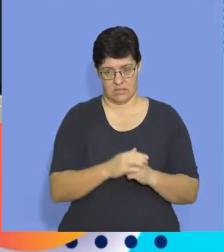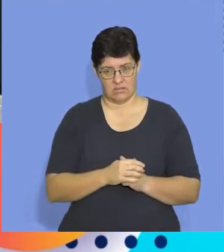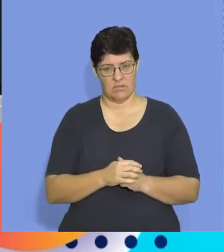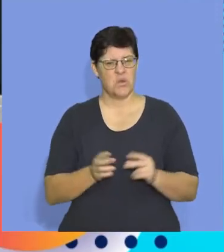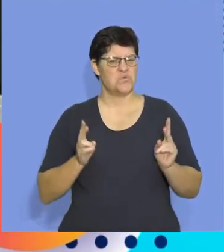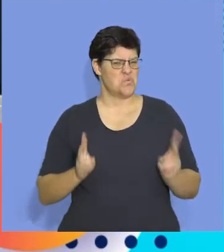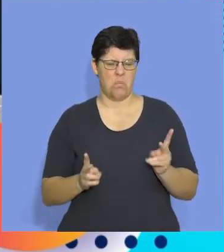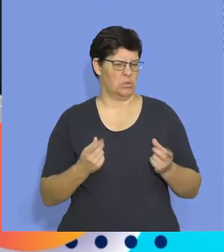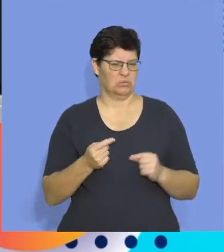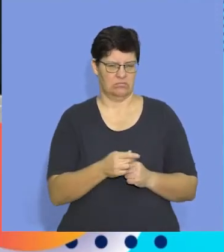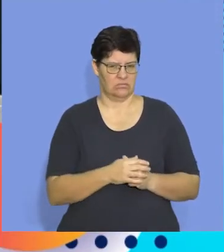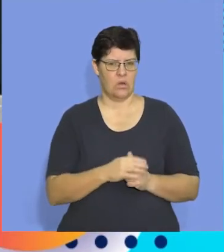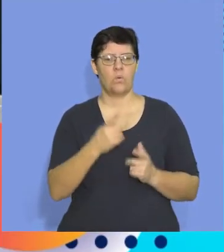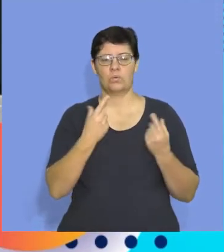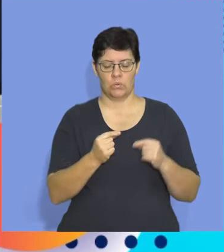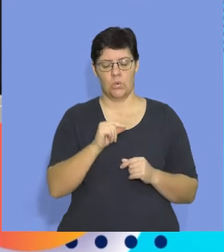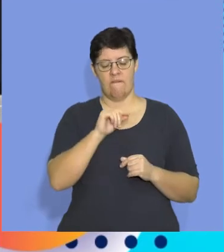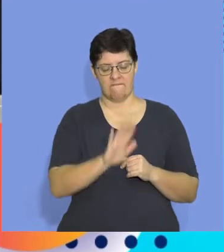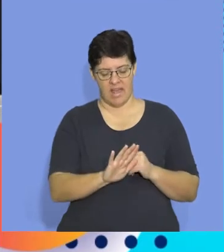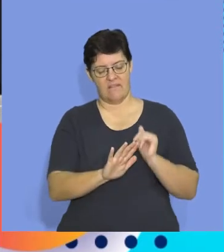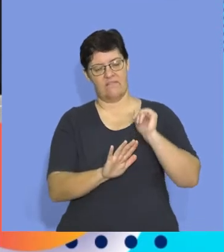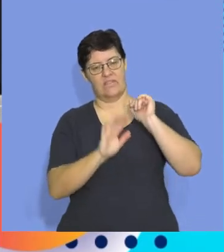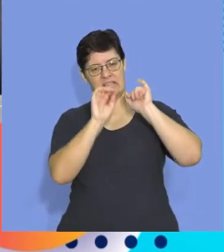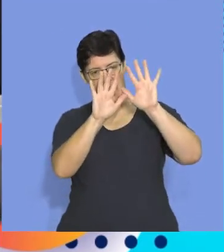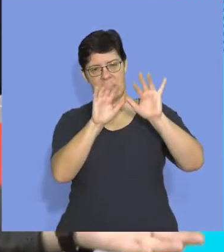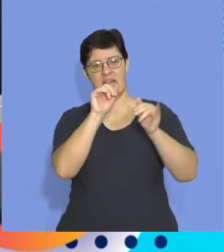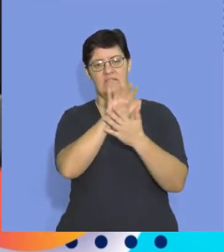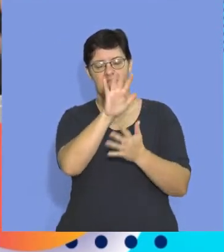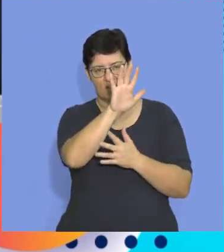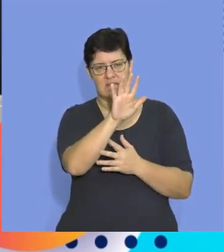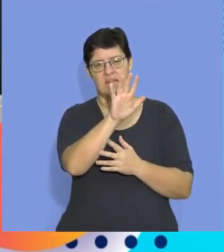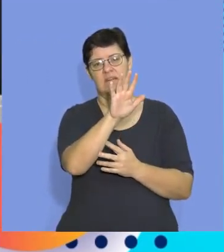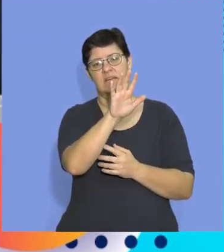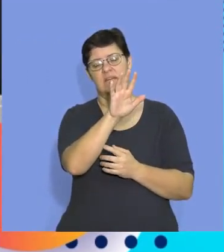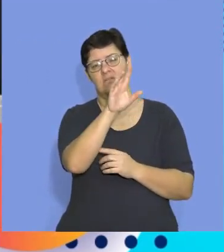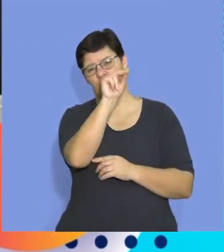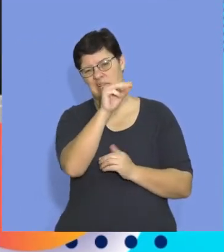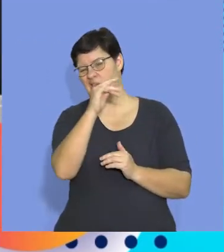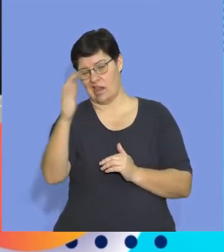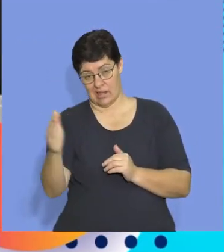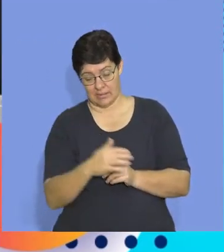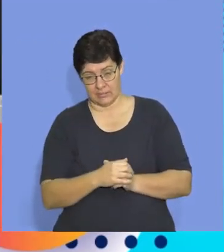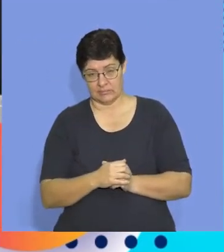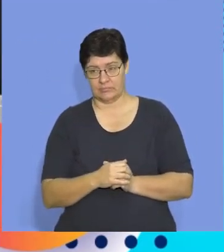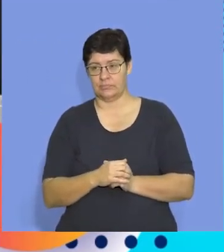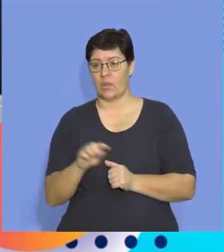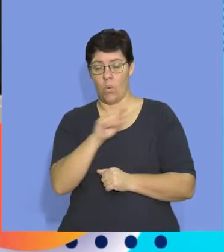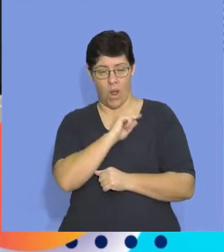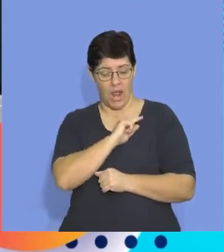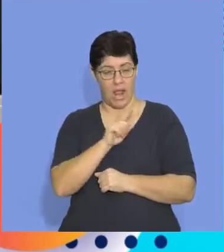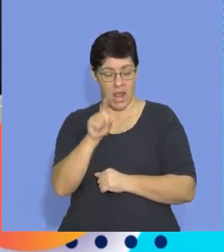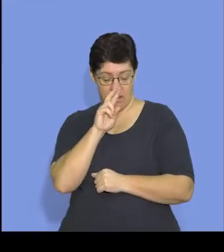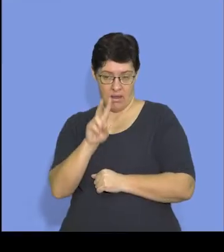do that. We'd go 5, 10, 15, etc. But this one, because if you go